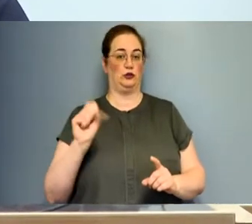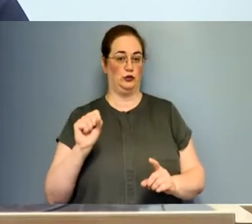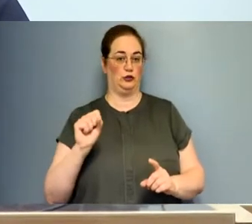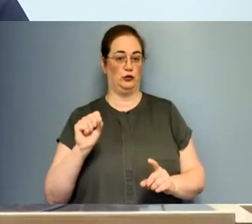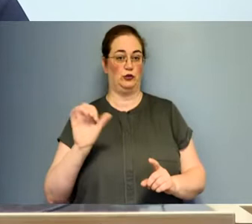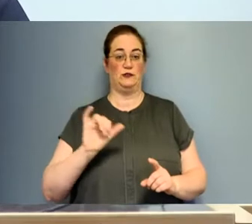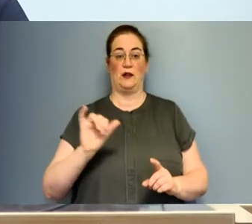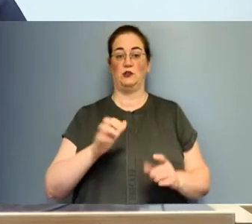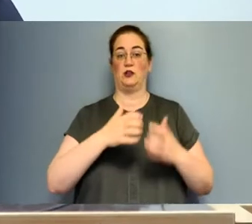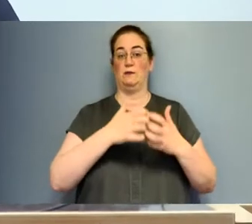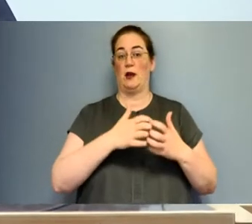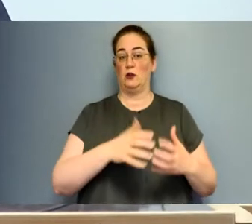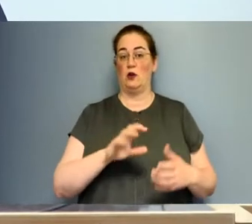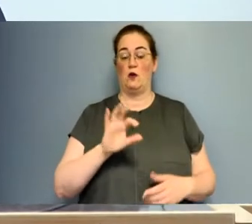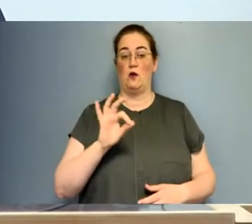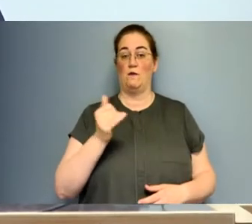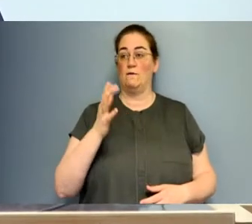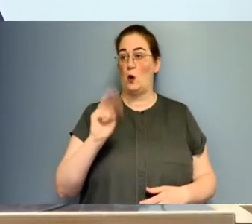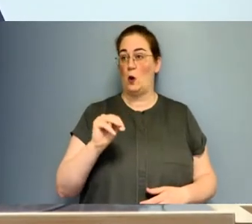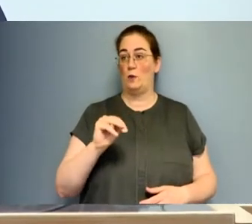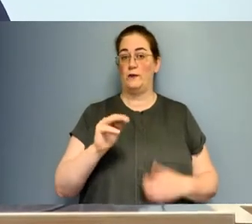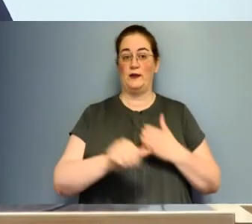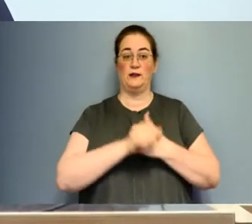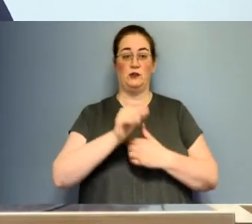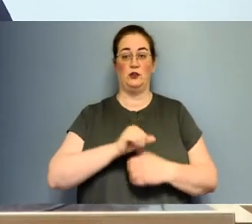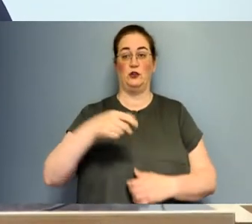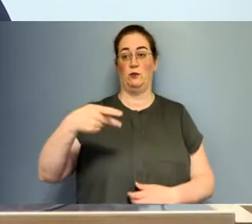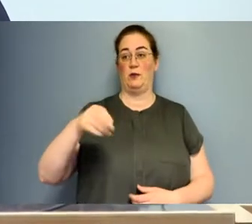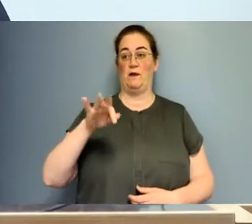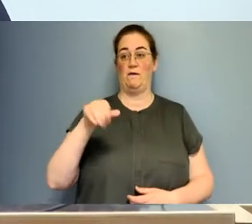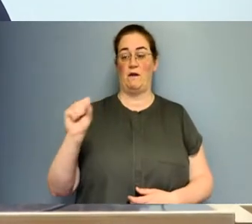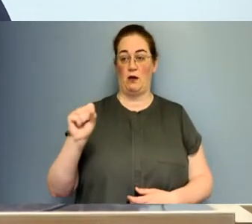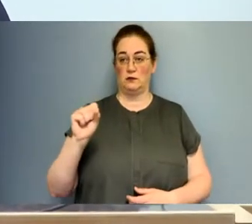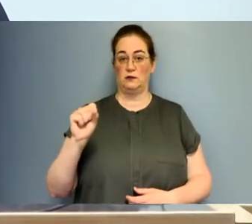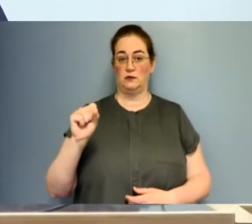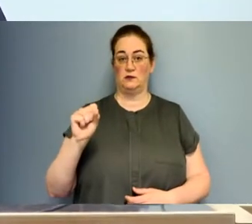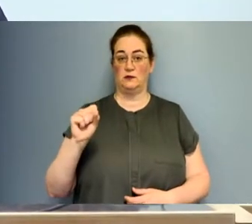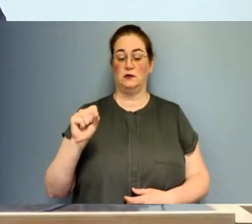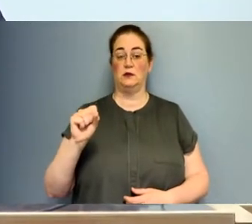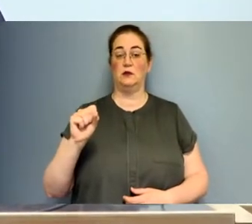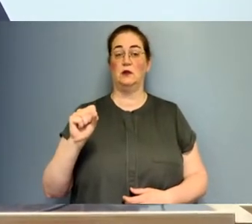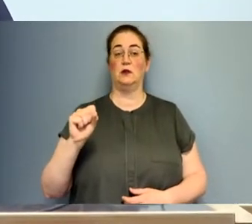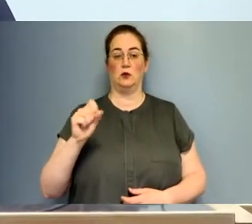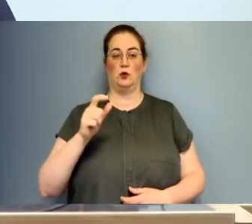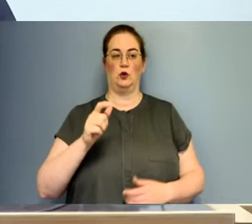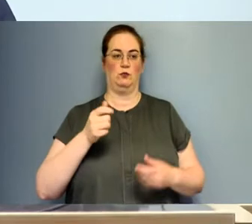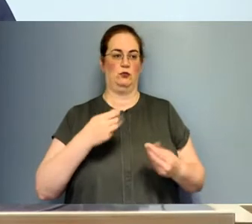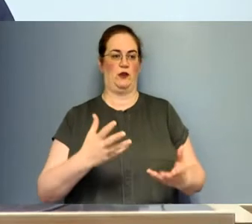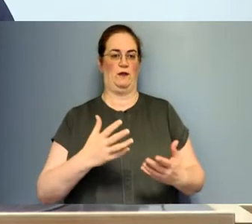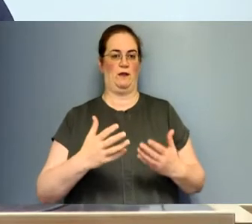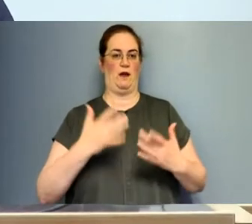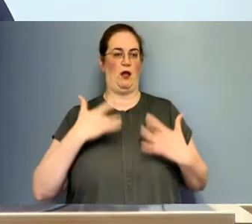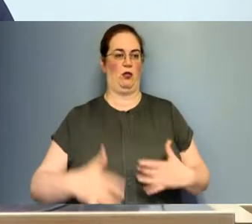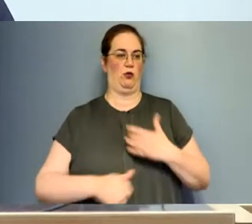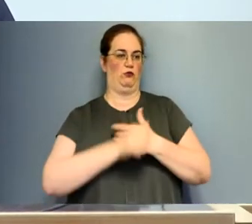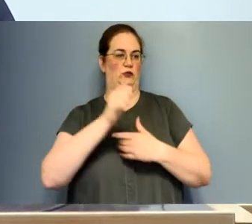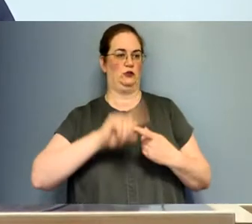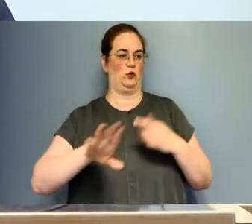the manufacturers of foam that had dangerous PFAS chemicals, which present a health risk to all people in Bucks